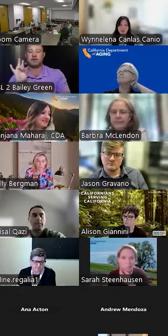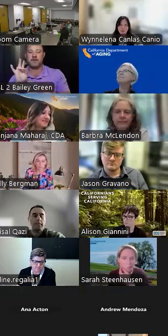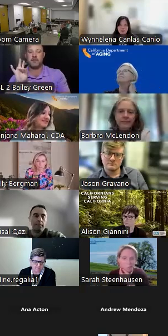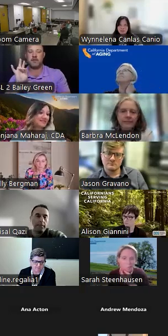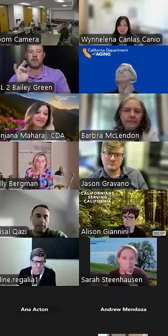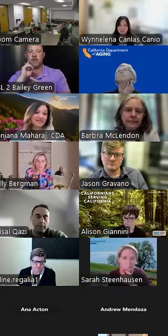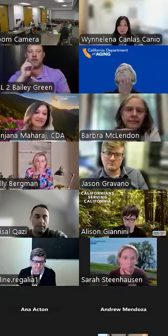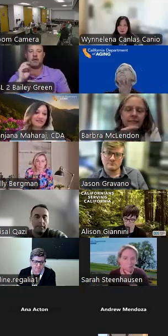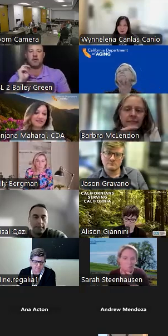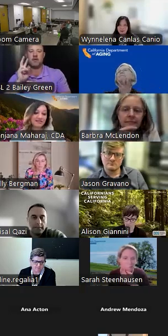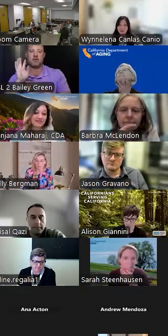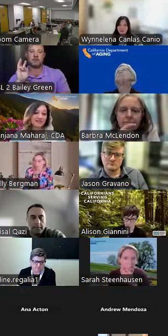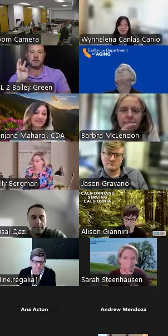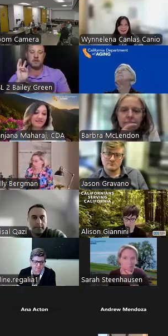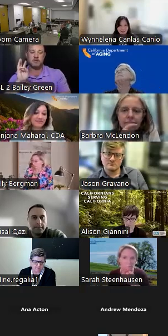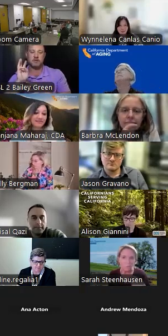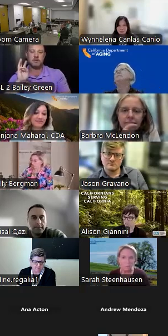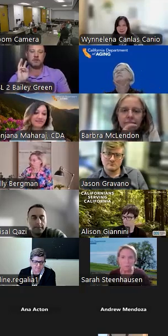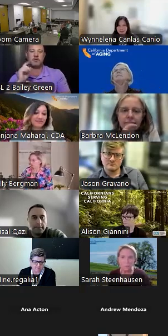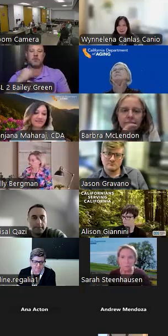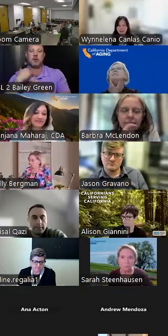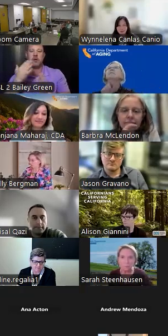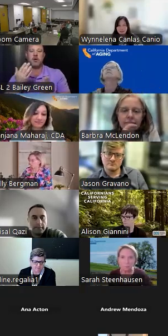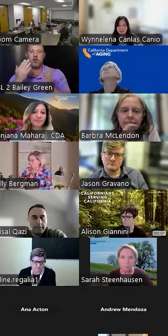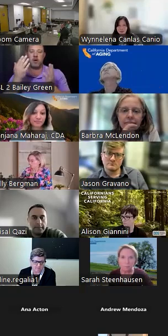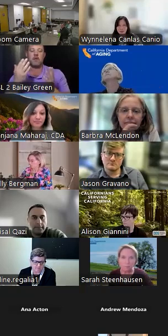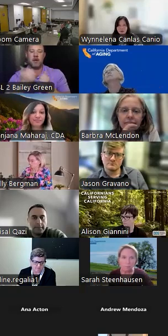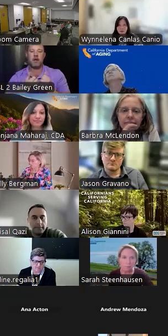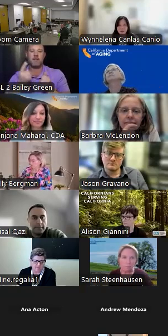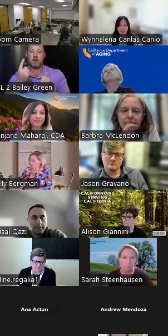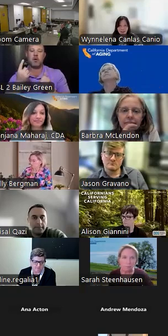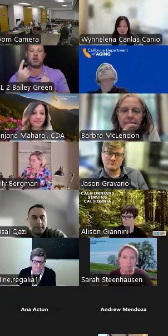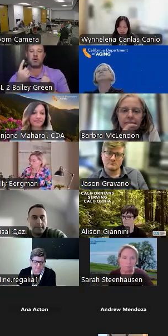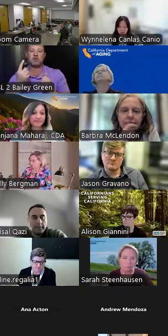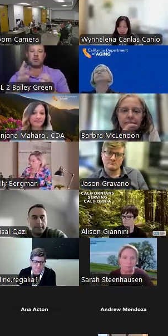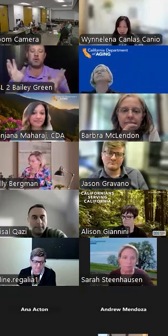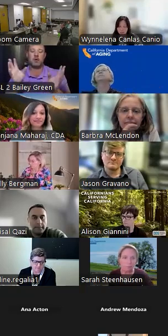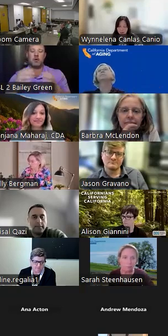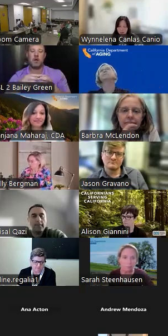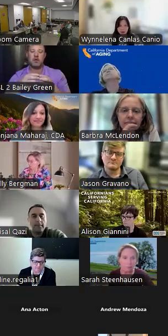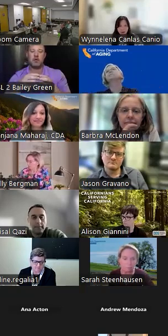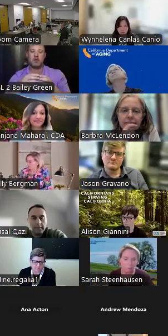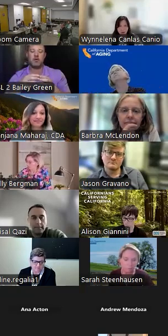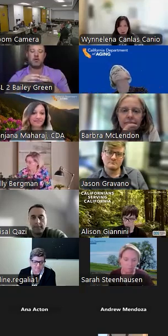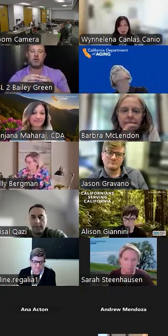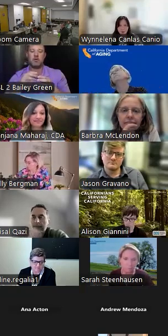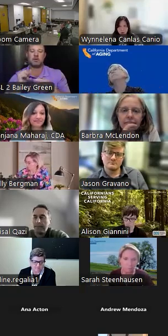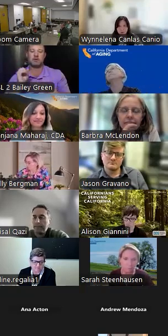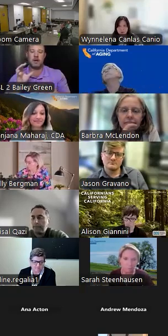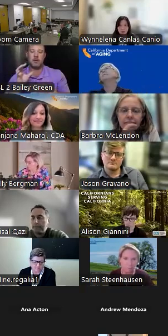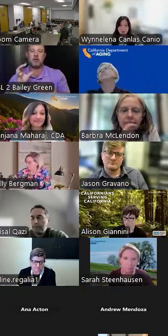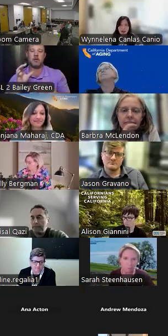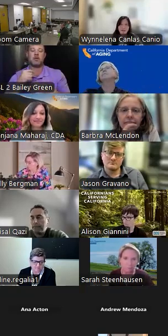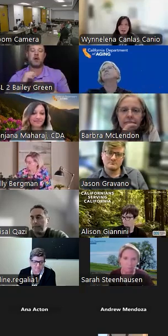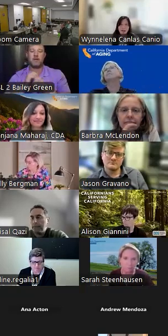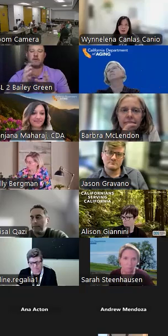think November 6th is where we are highly recommending everyone to maybe gather in Sacramento, but we